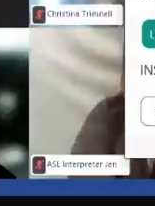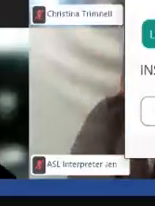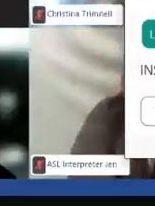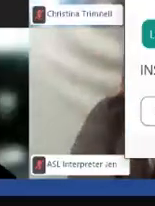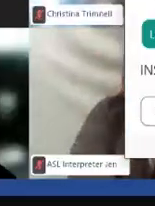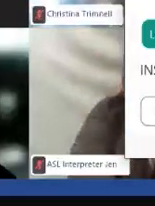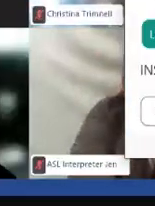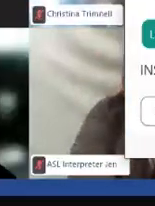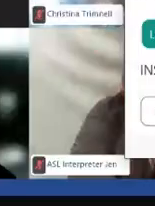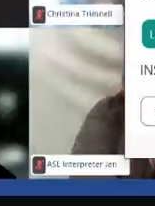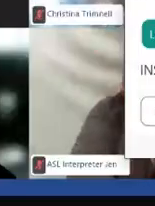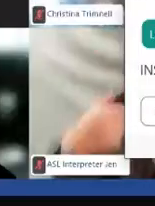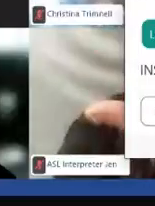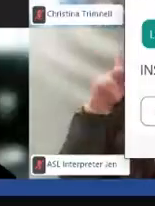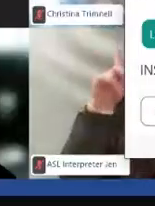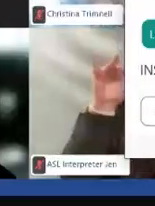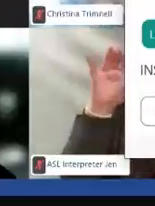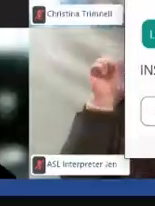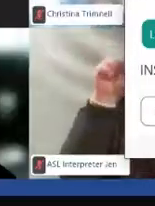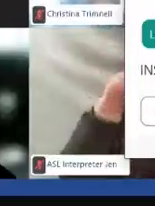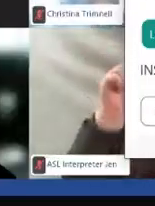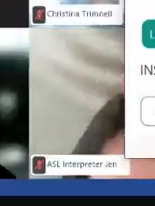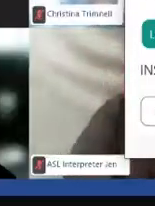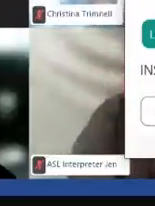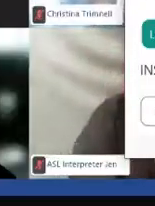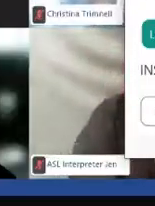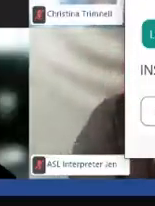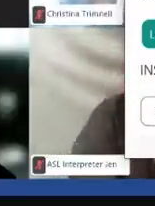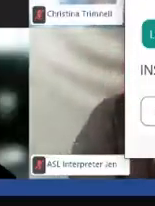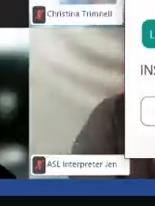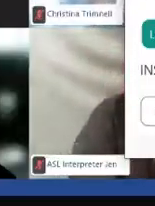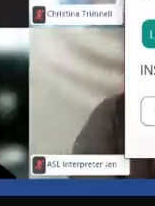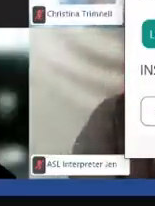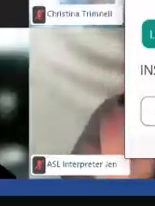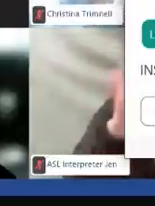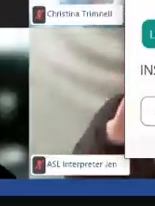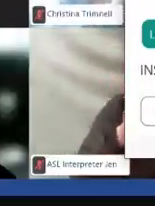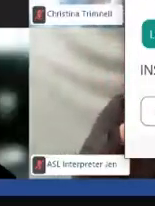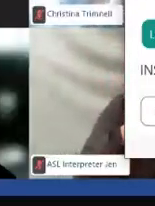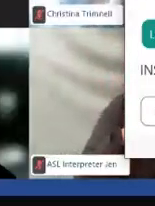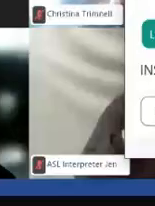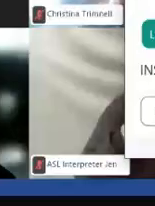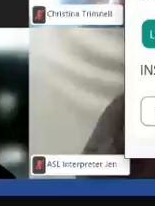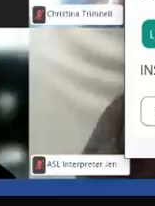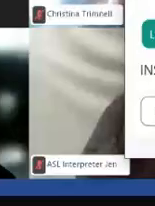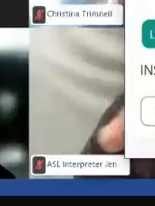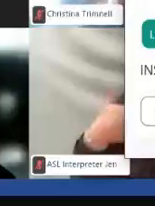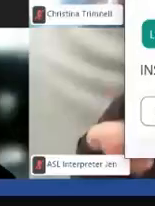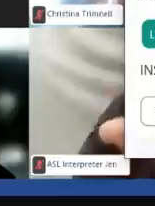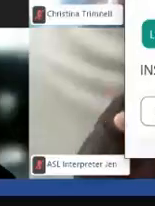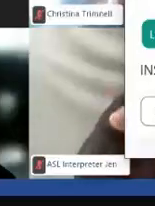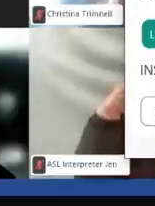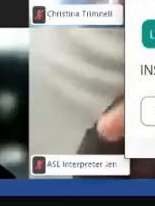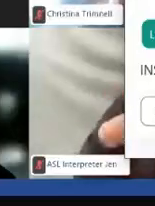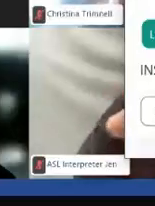on my behalf too. All right, so this is Hey, Casey. Casey, Yes. this is Katie. Who was the